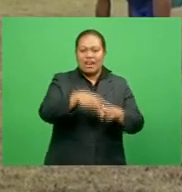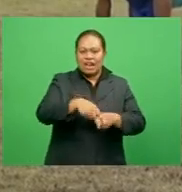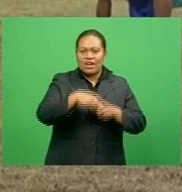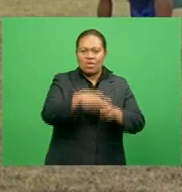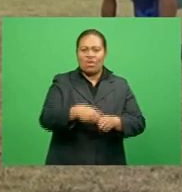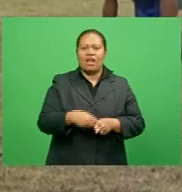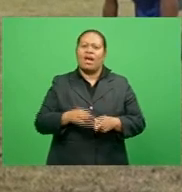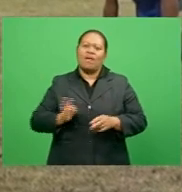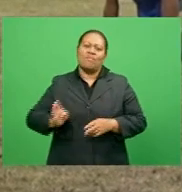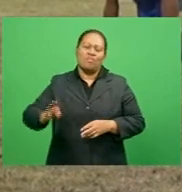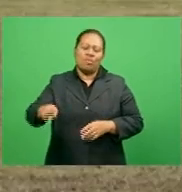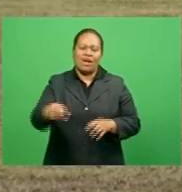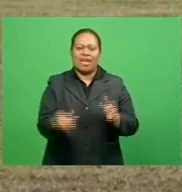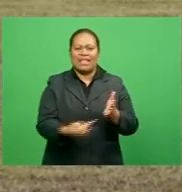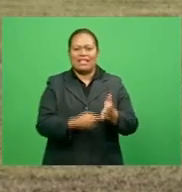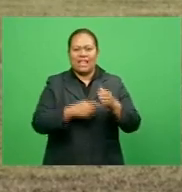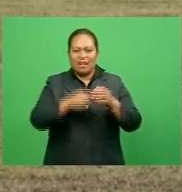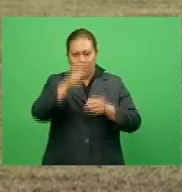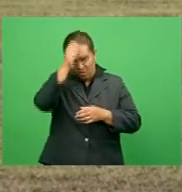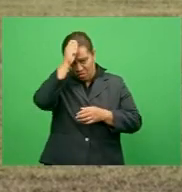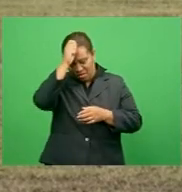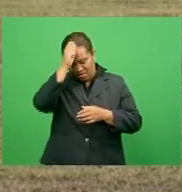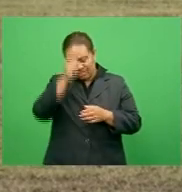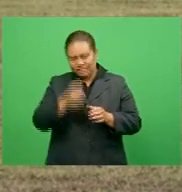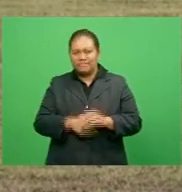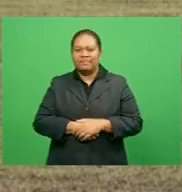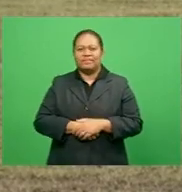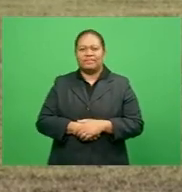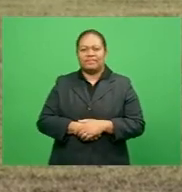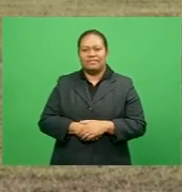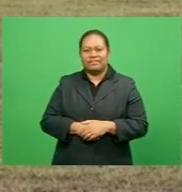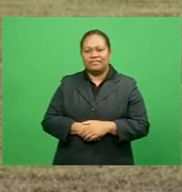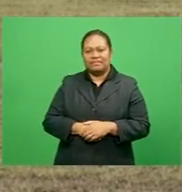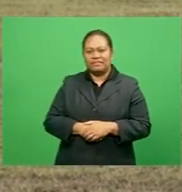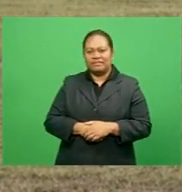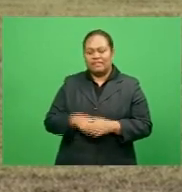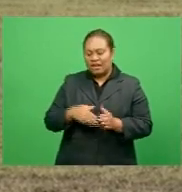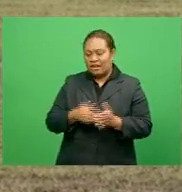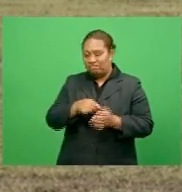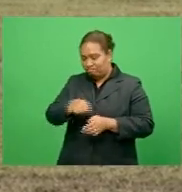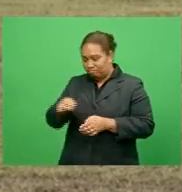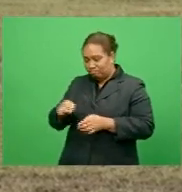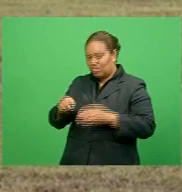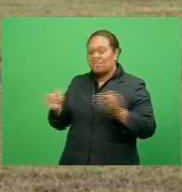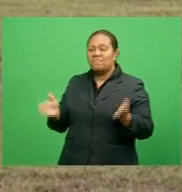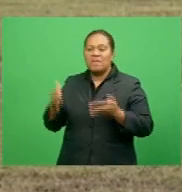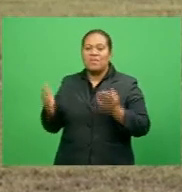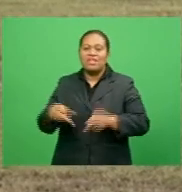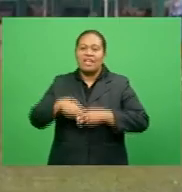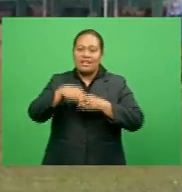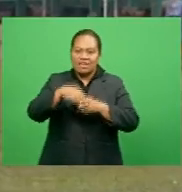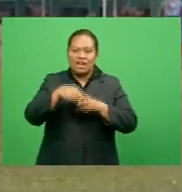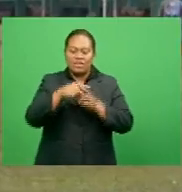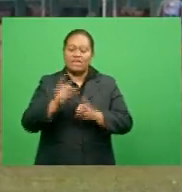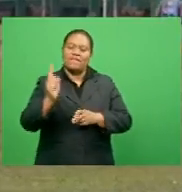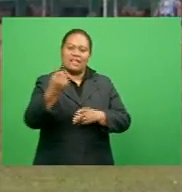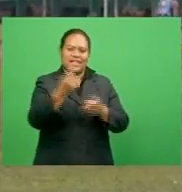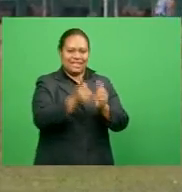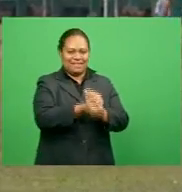Bua is quite challenging. We are playing with Nandronga in the first